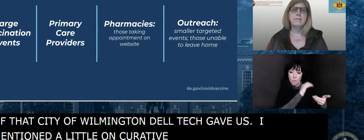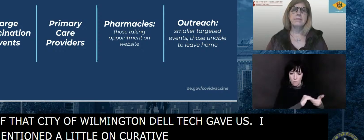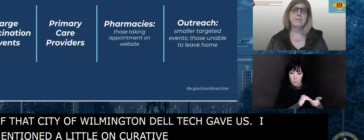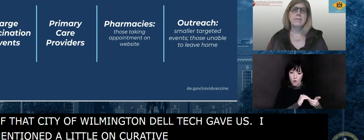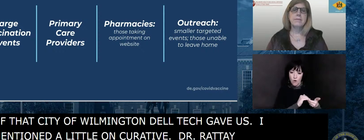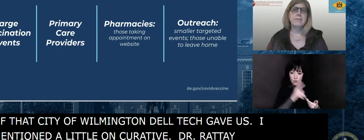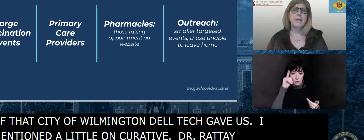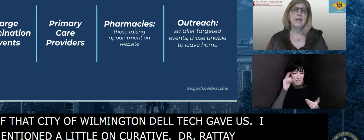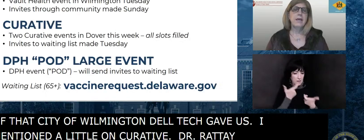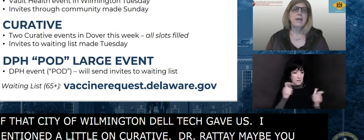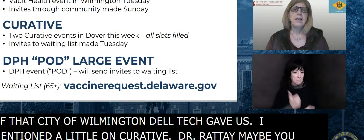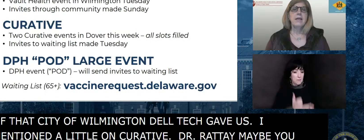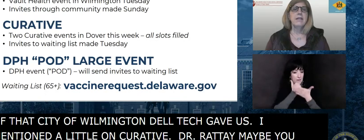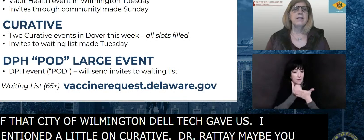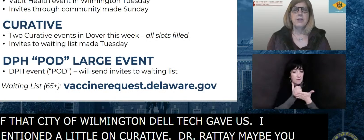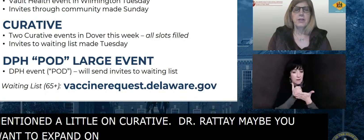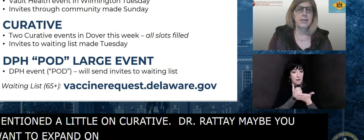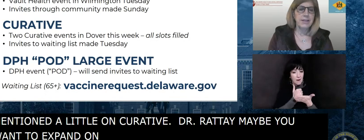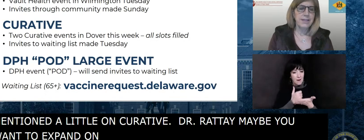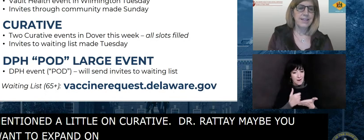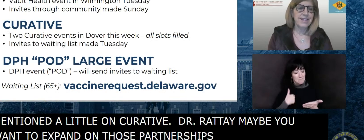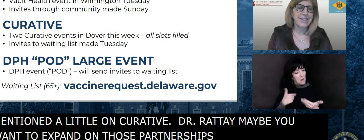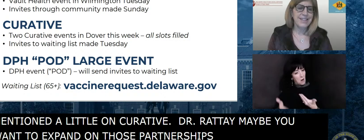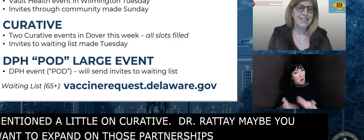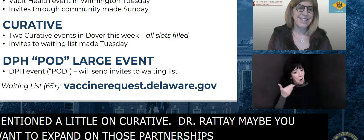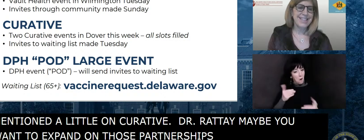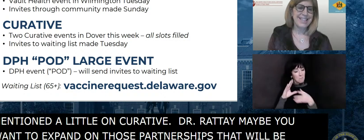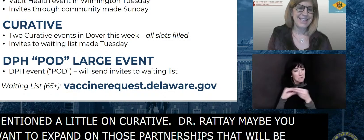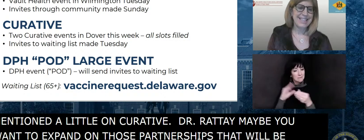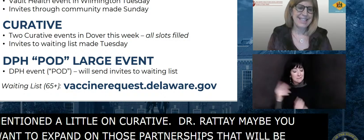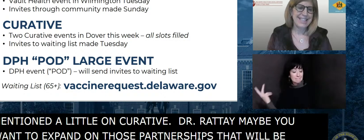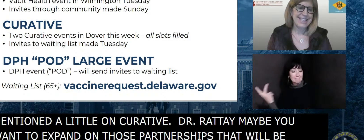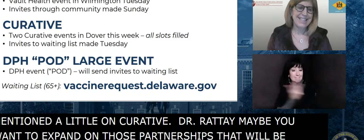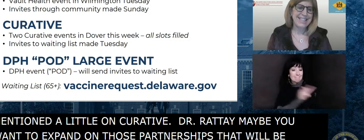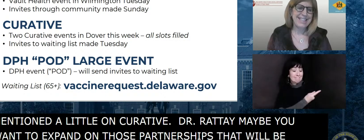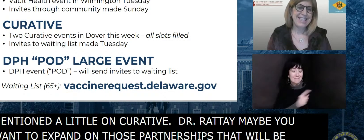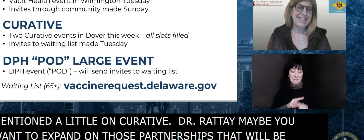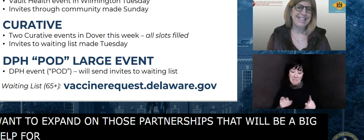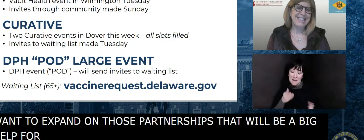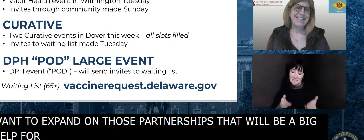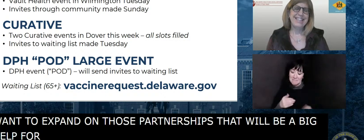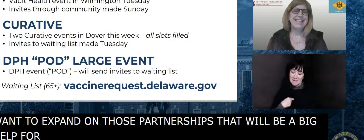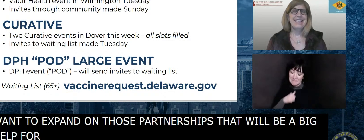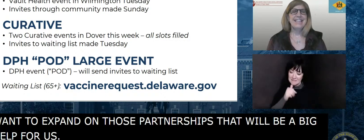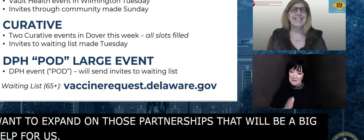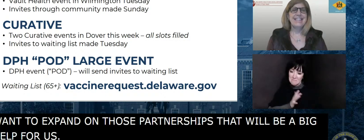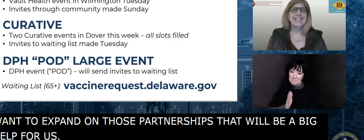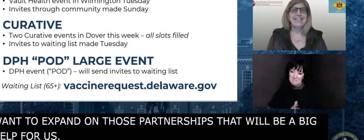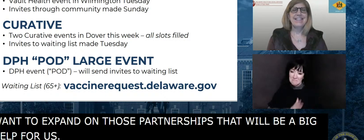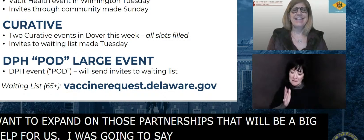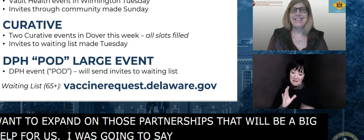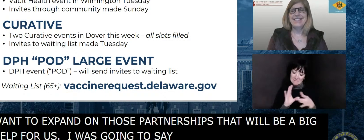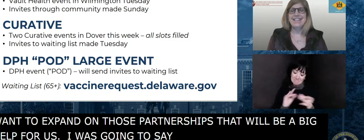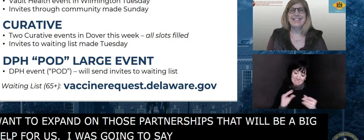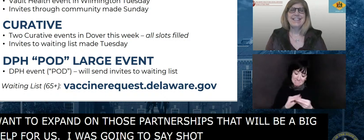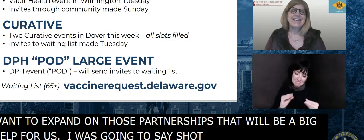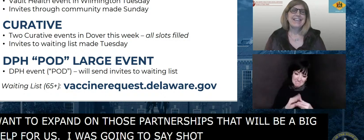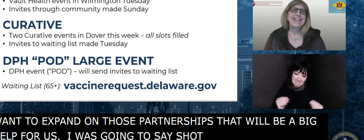big help for us. I was going to say shot in the arm, and I think maybe that's not a good, maybe it is an appropriate